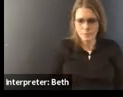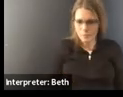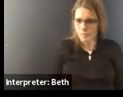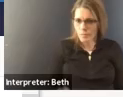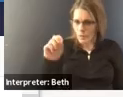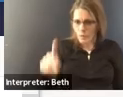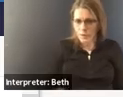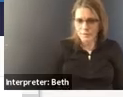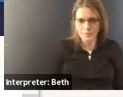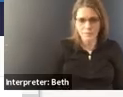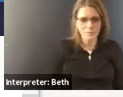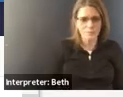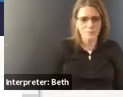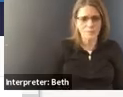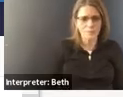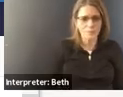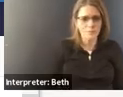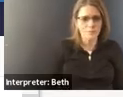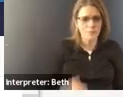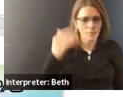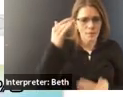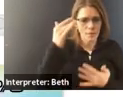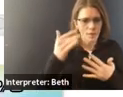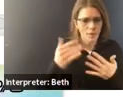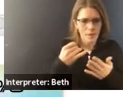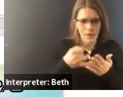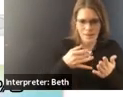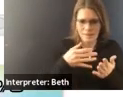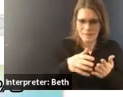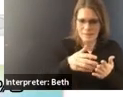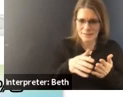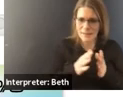Okay, let's go to sketchbook here.